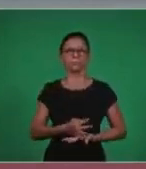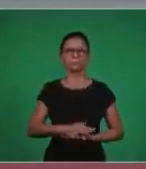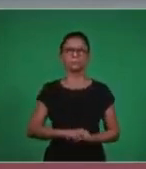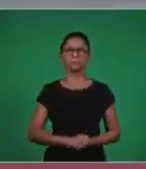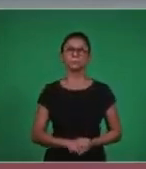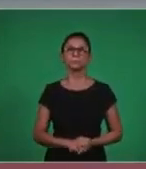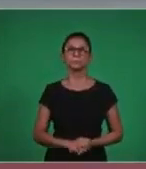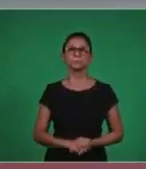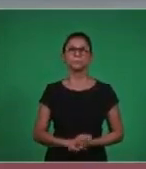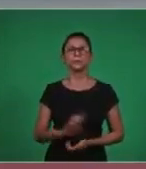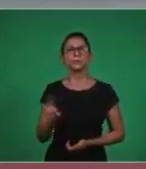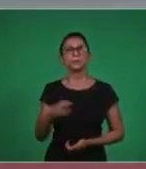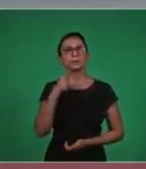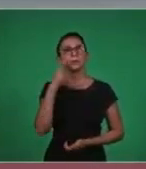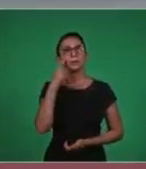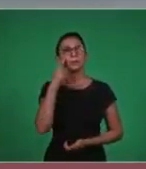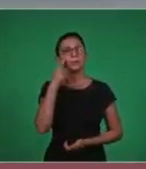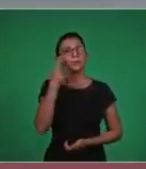we are seeing